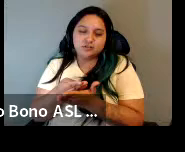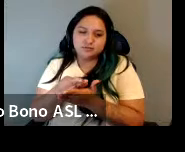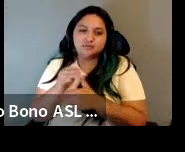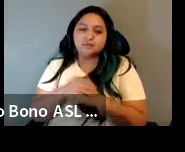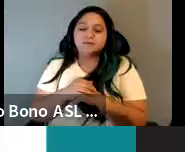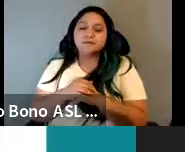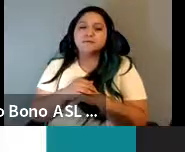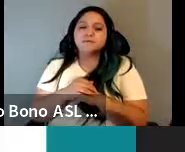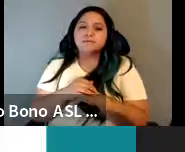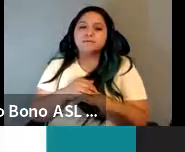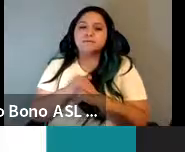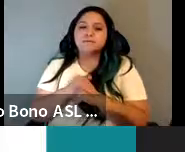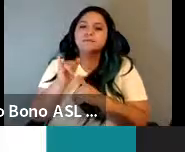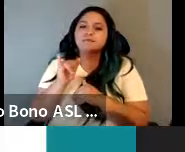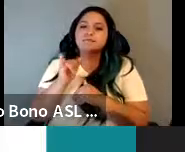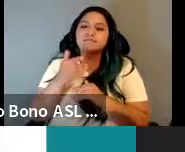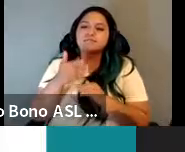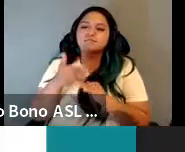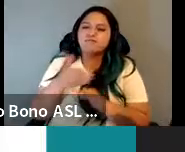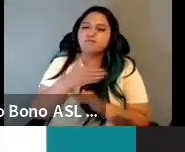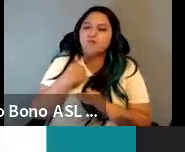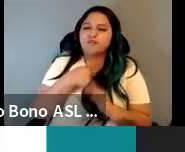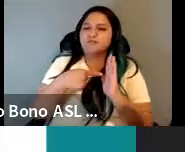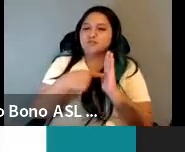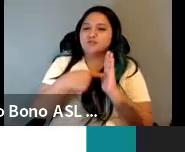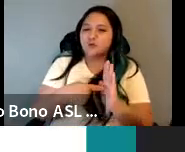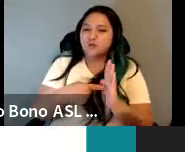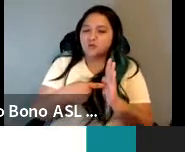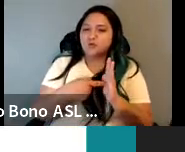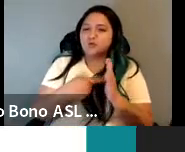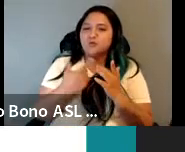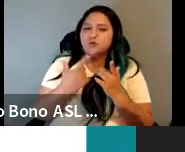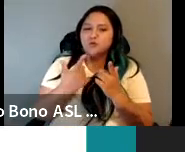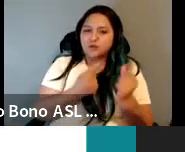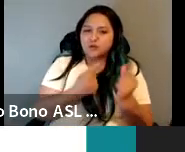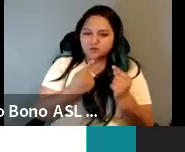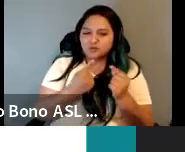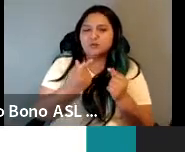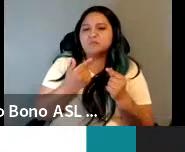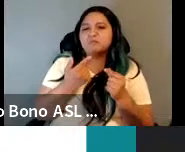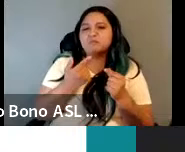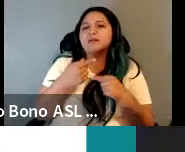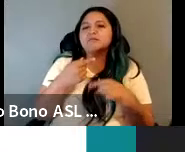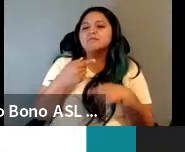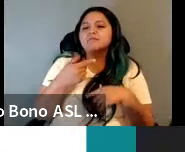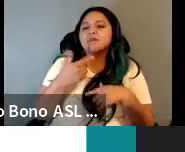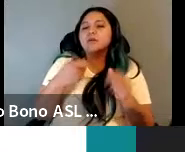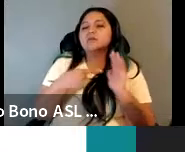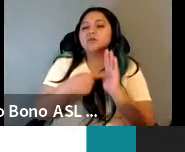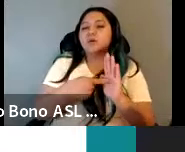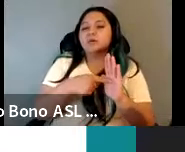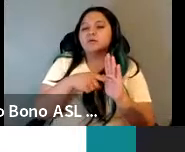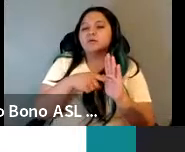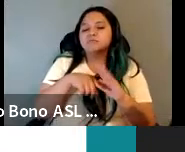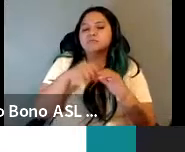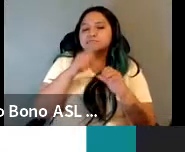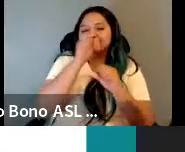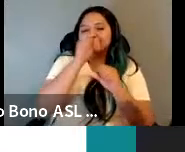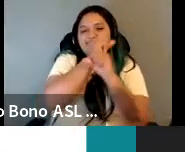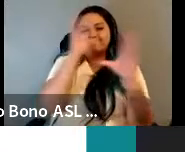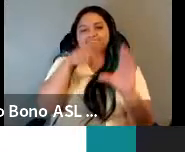conversation and actually showing you what we've done this year, is to give you a high level and high understanding of what the budget